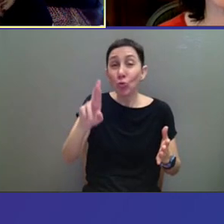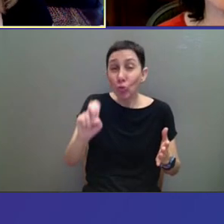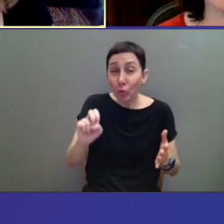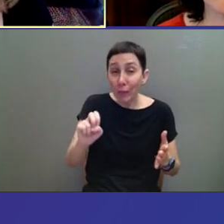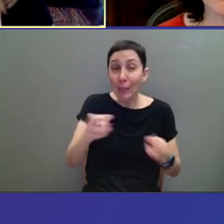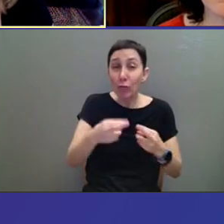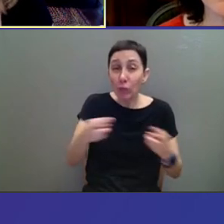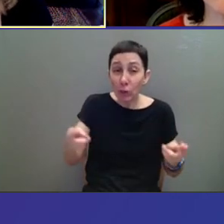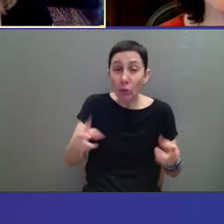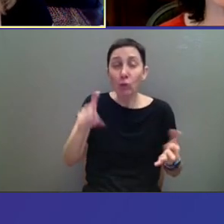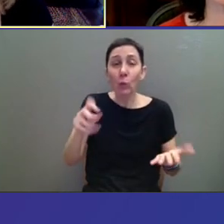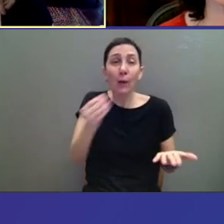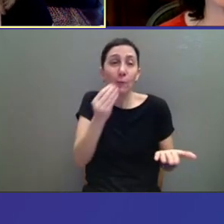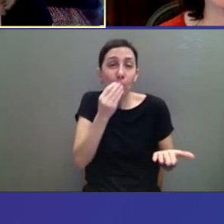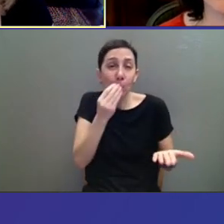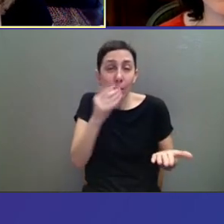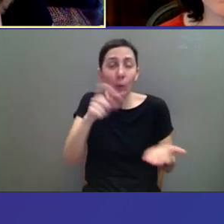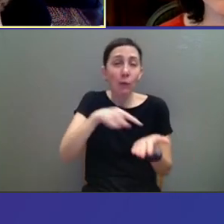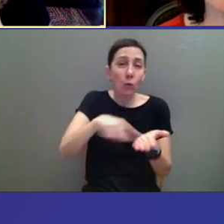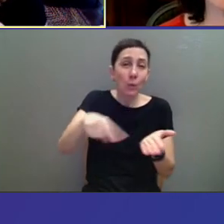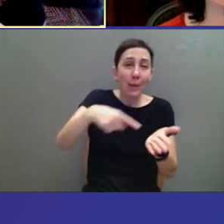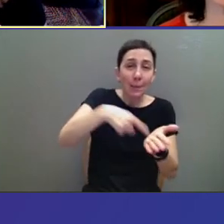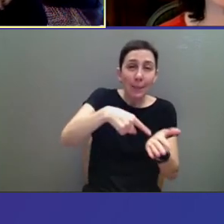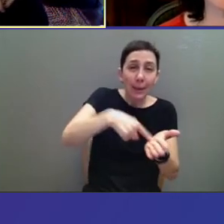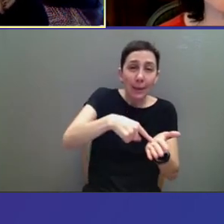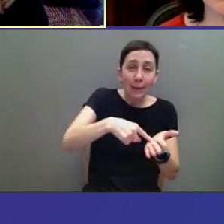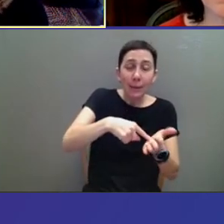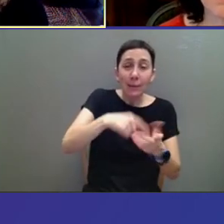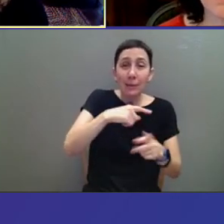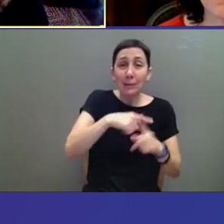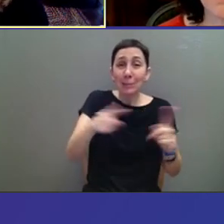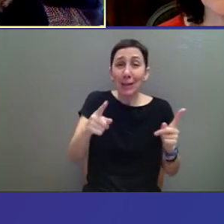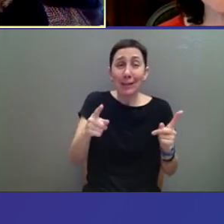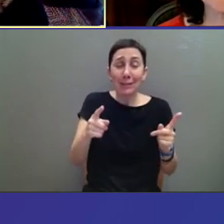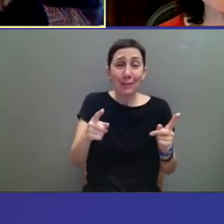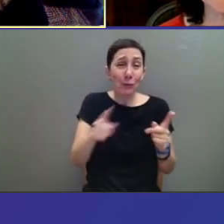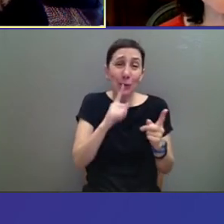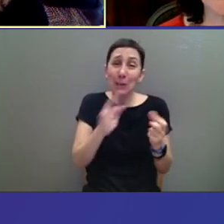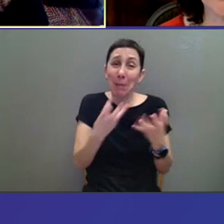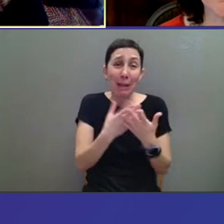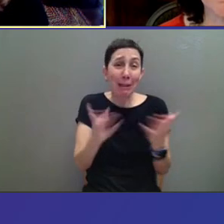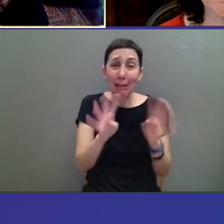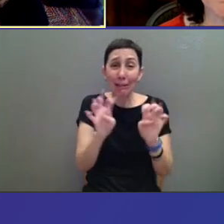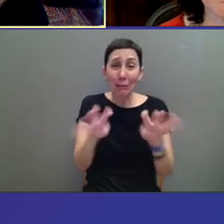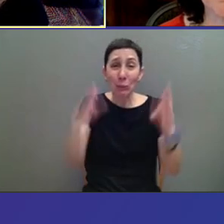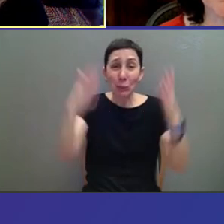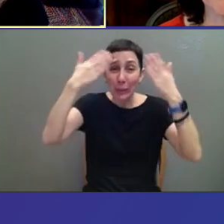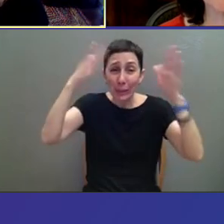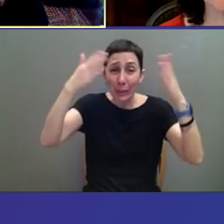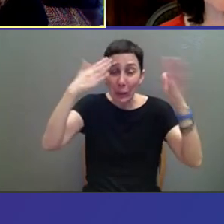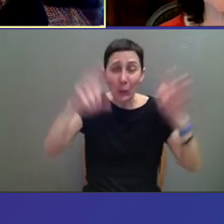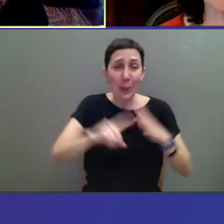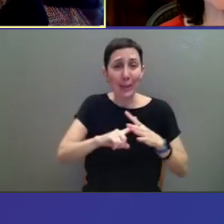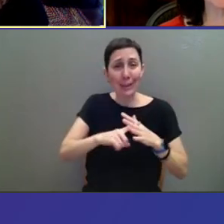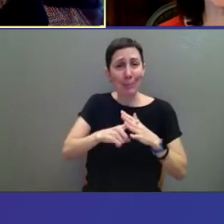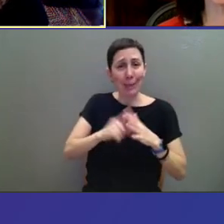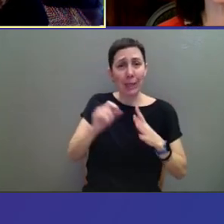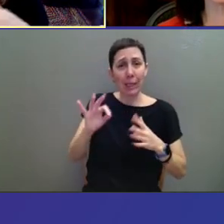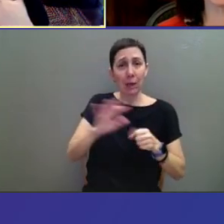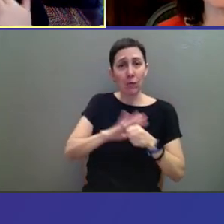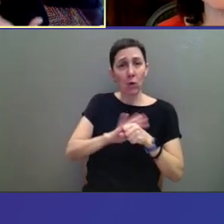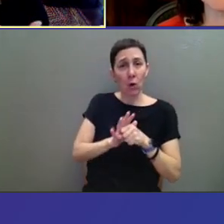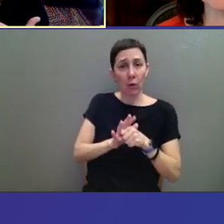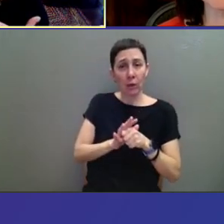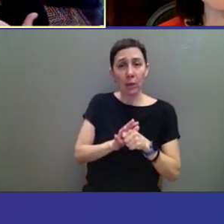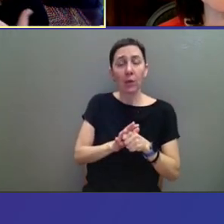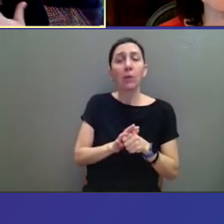to eat. We knew we needed to pay our bills. But that was about it. That's what we knew at the beginning of this. So being willing